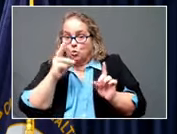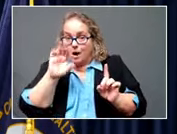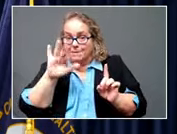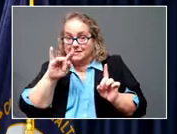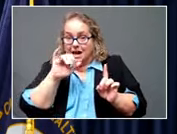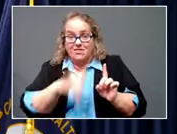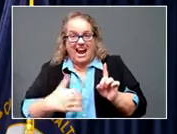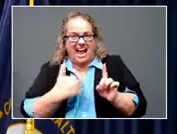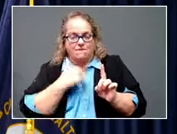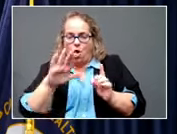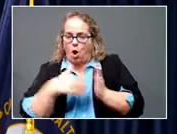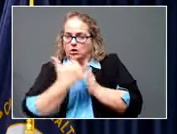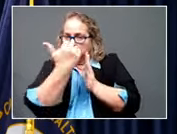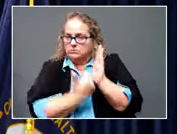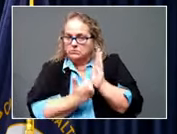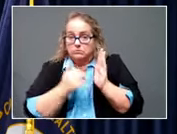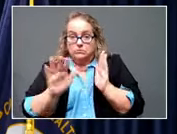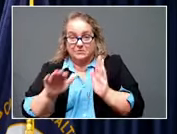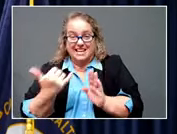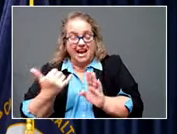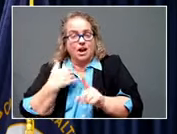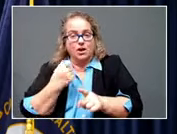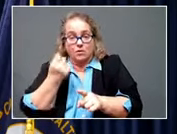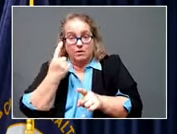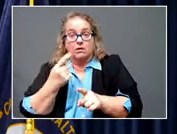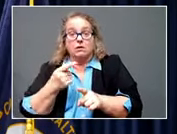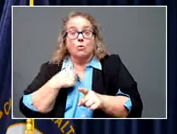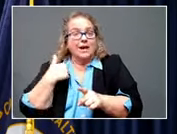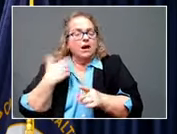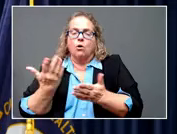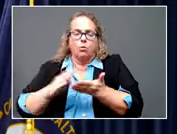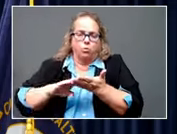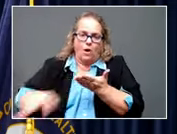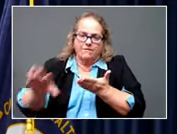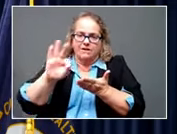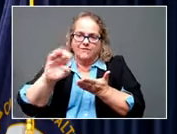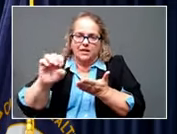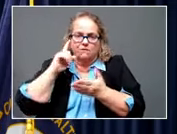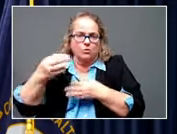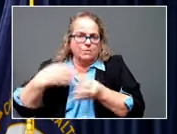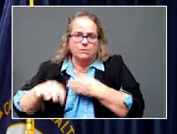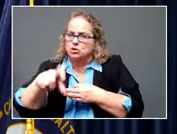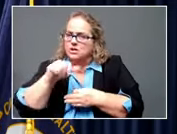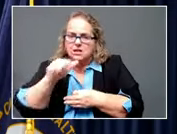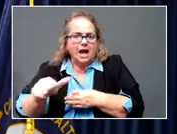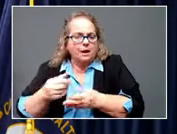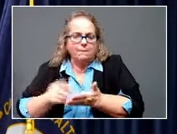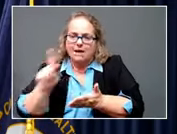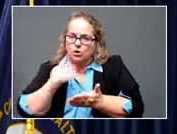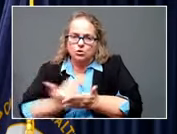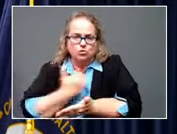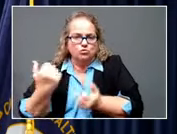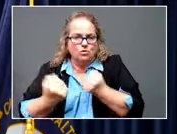there. As a reminder, we're waiving the fees for replacements. You shouldn't have to pay for a new driver's license because a tornado